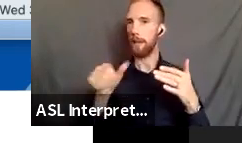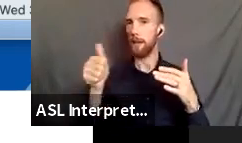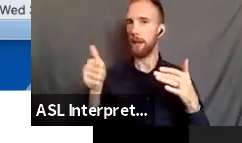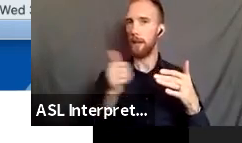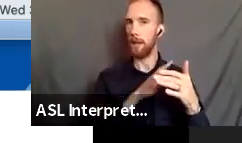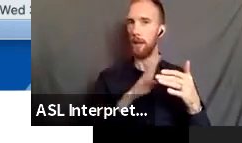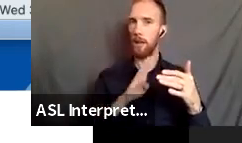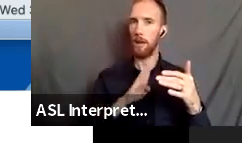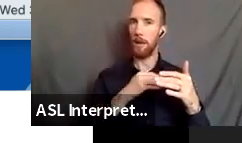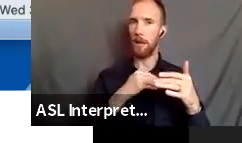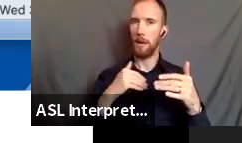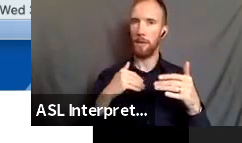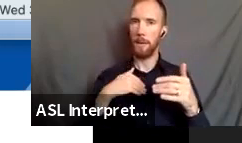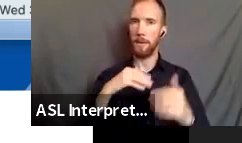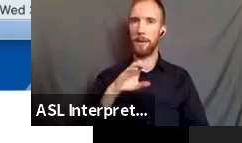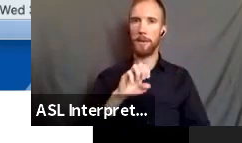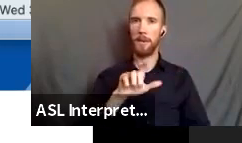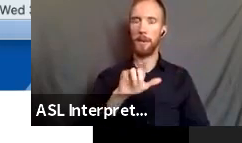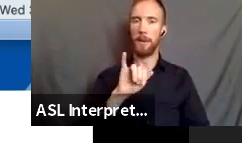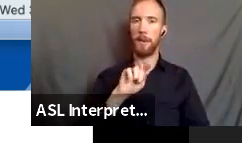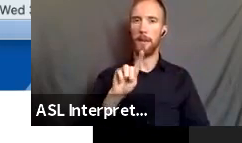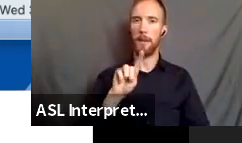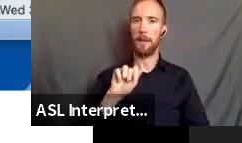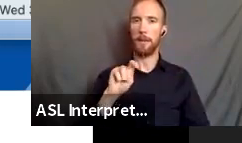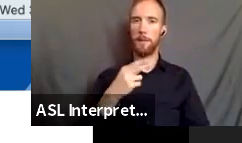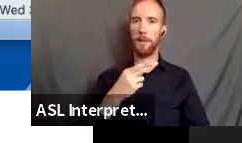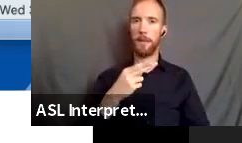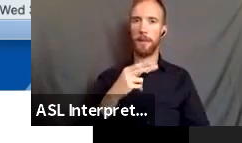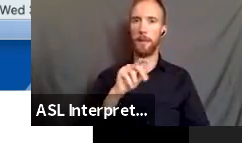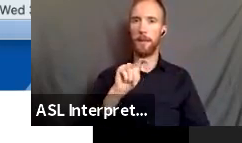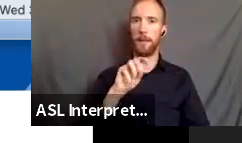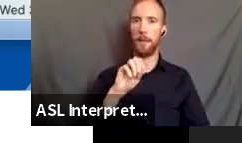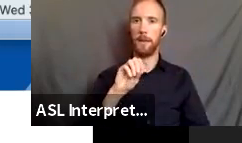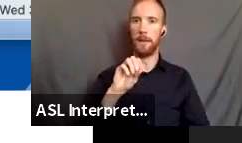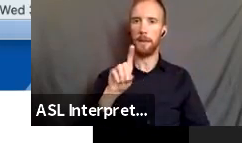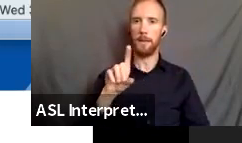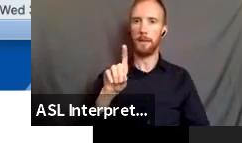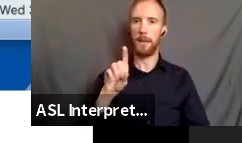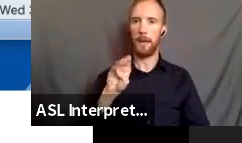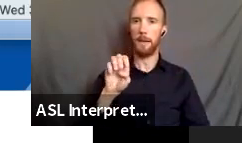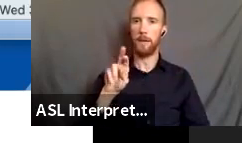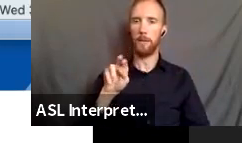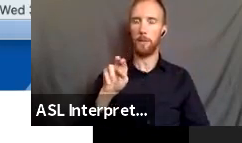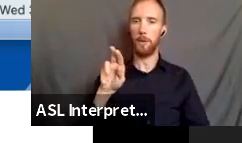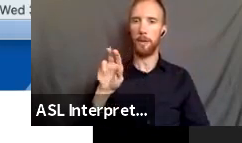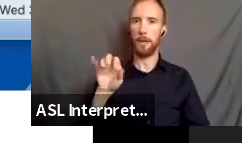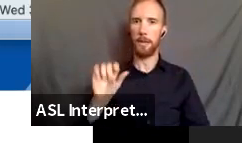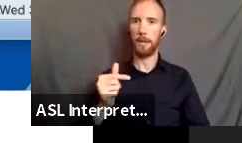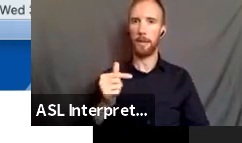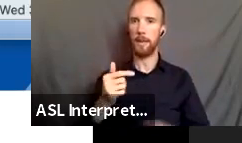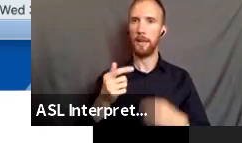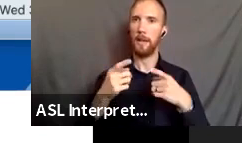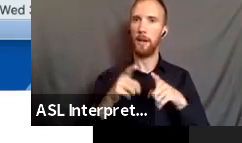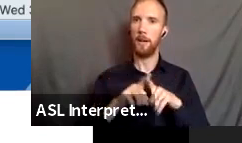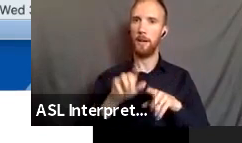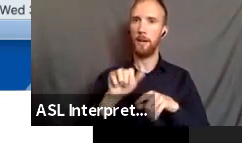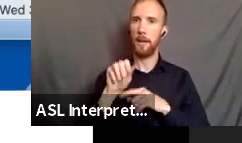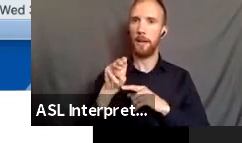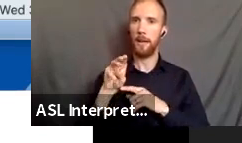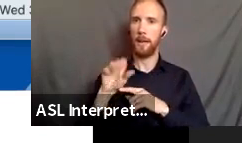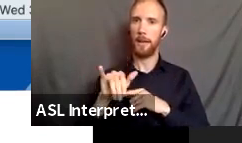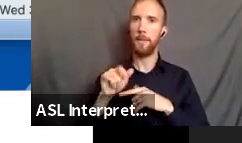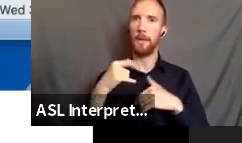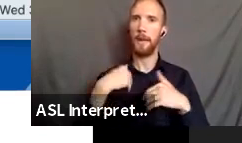elizabeth todd riegling and amy rome for all the work their effort and for bringing this um issue to